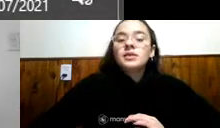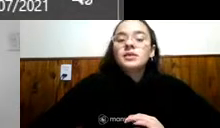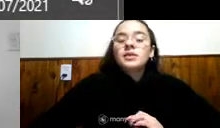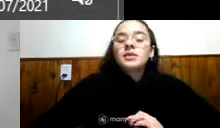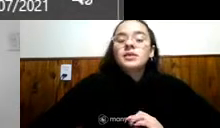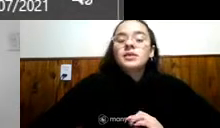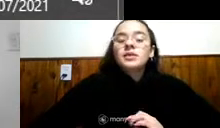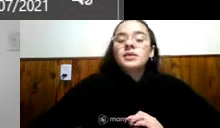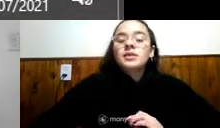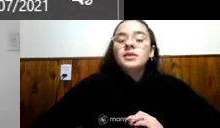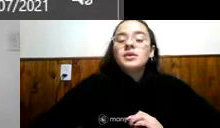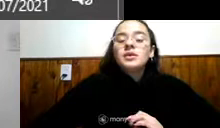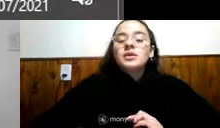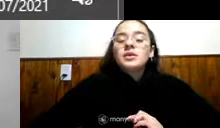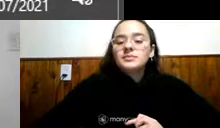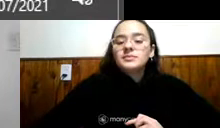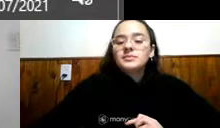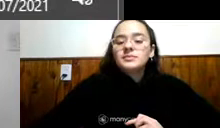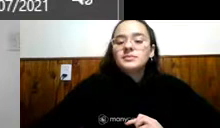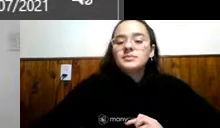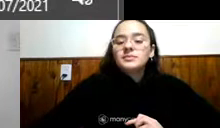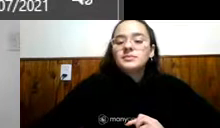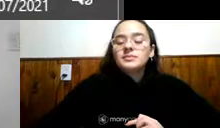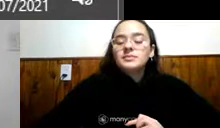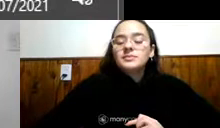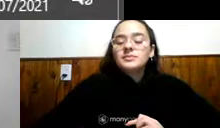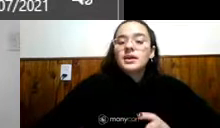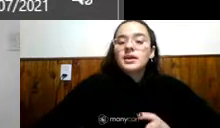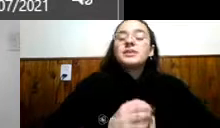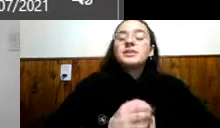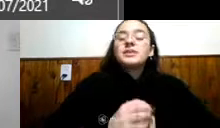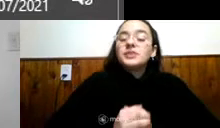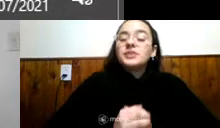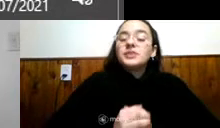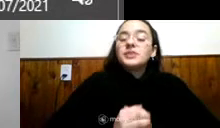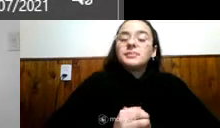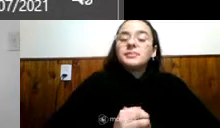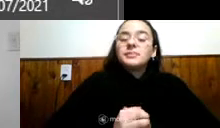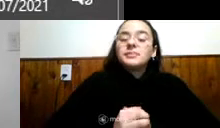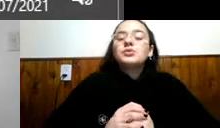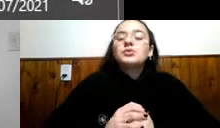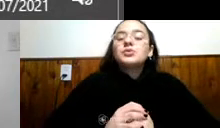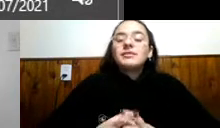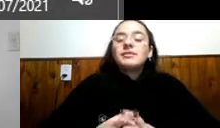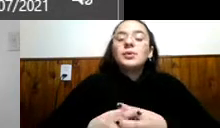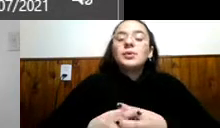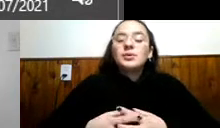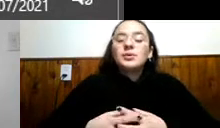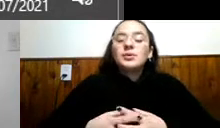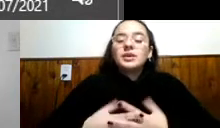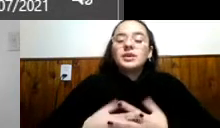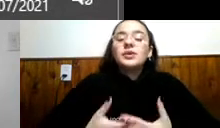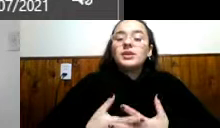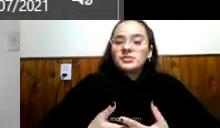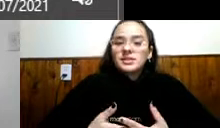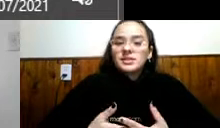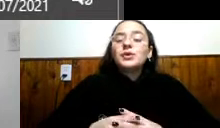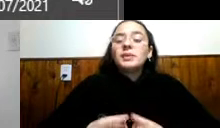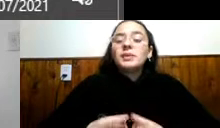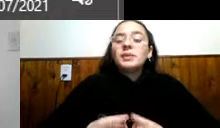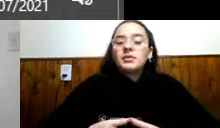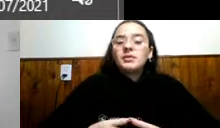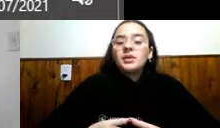I also and my dream is to travel to low-income countries to